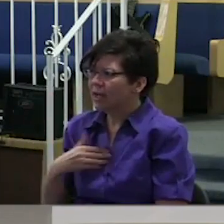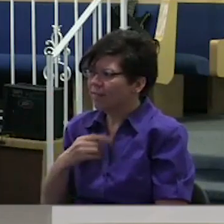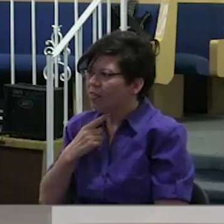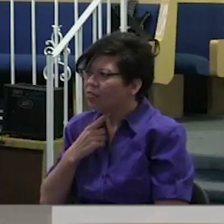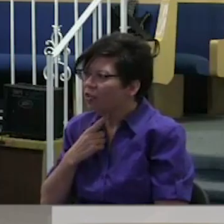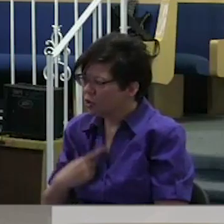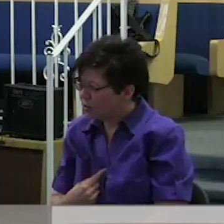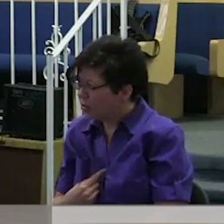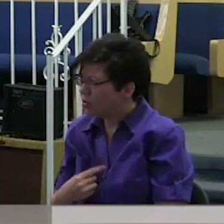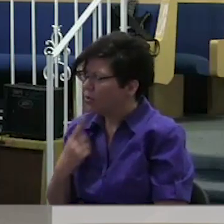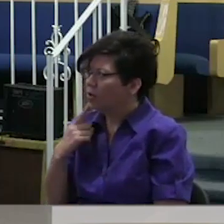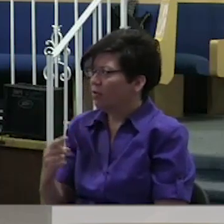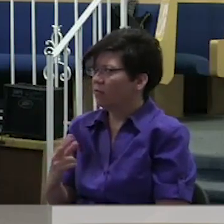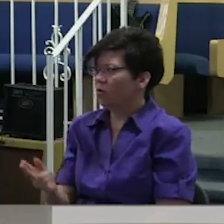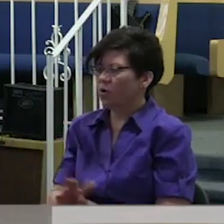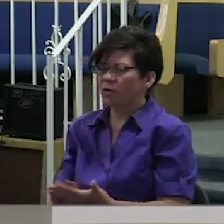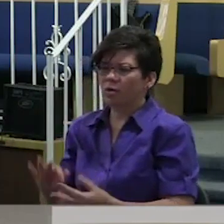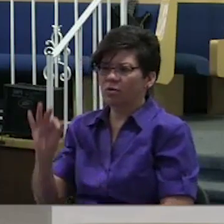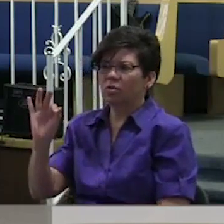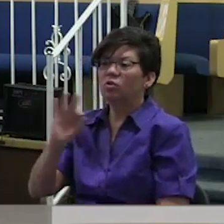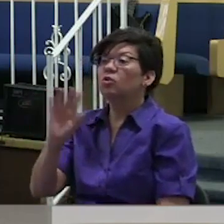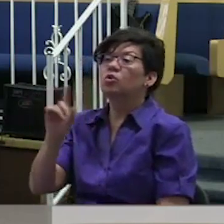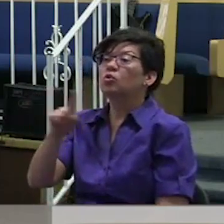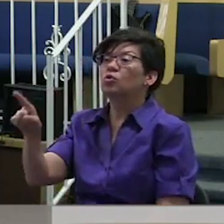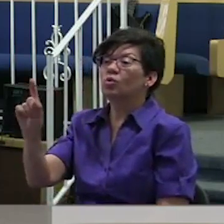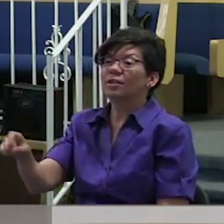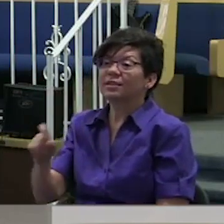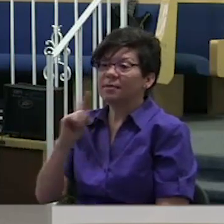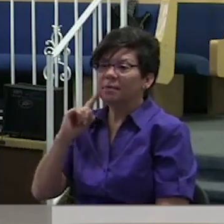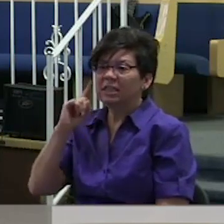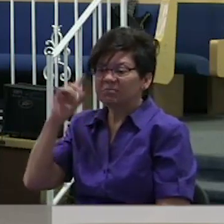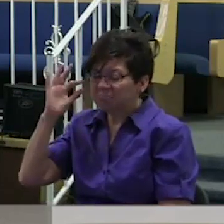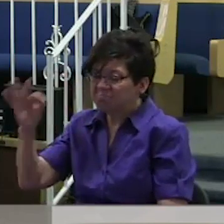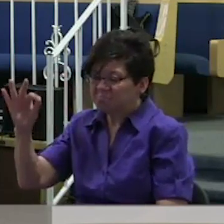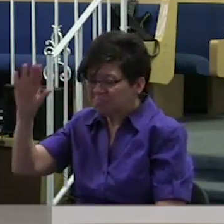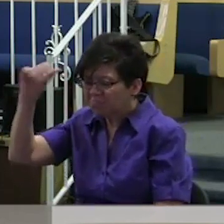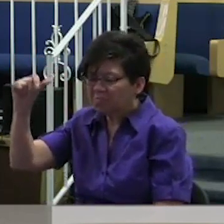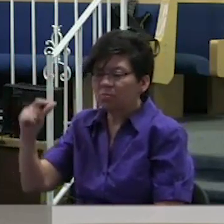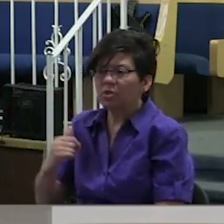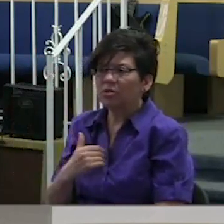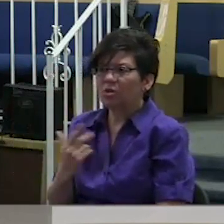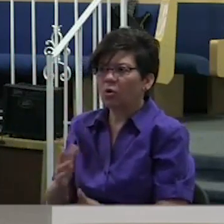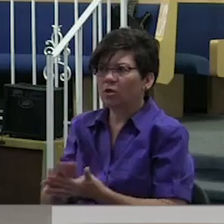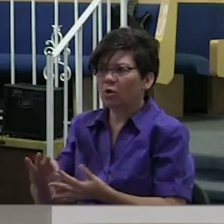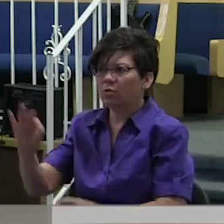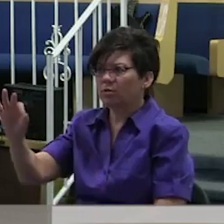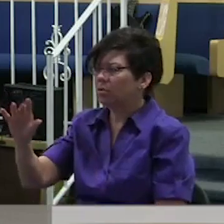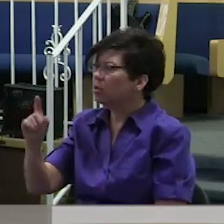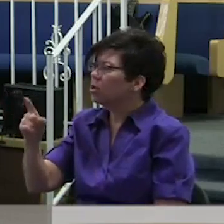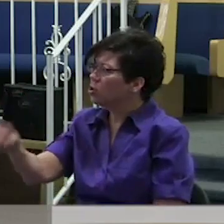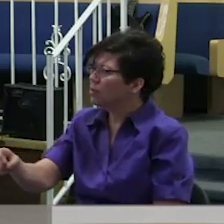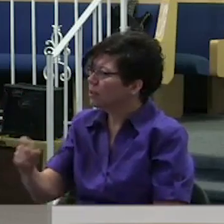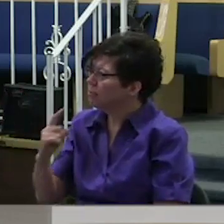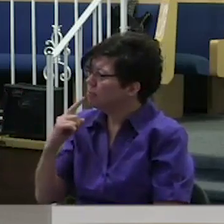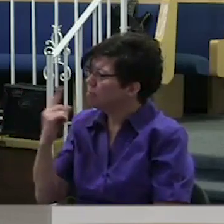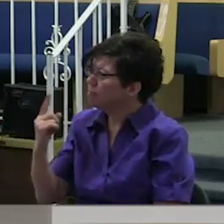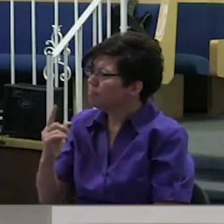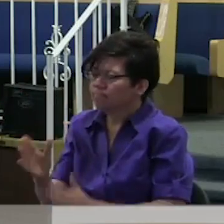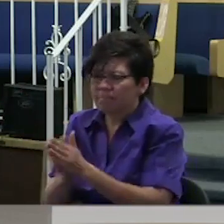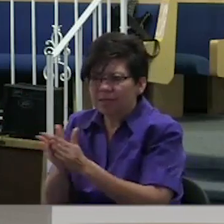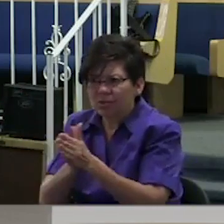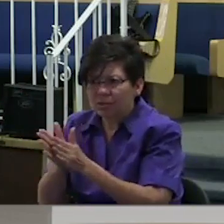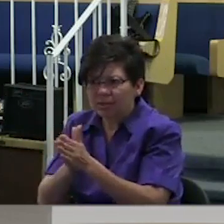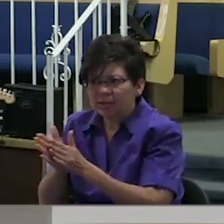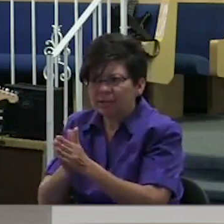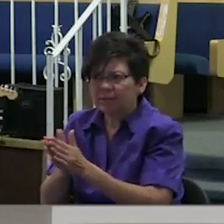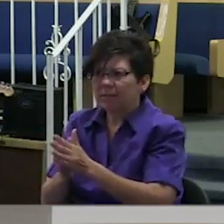thirst for the Holy Ghost. You got to be determined for the Holy Ghost. You got to be